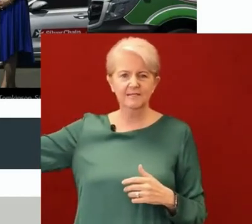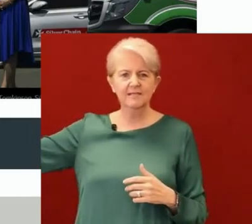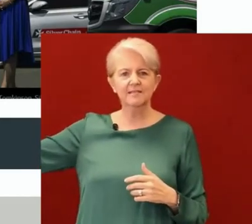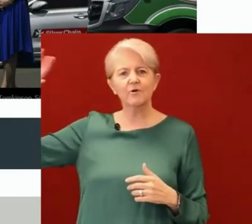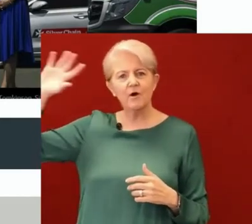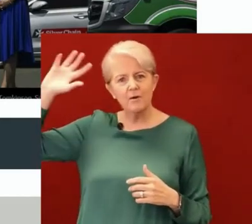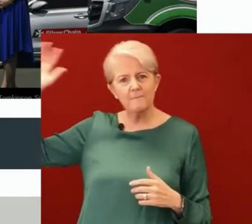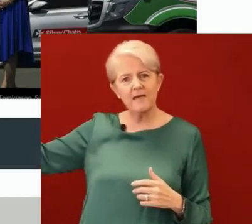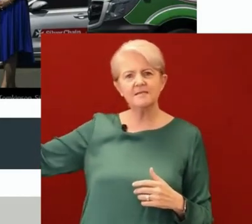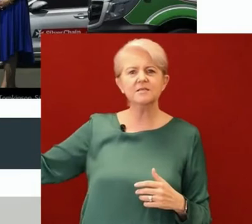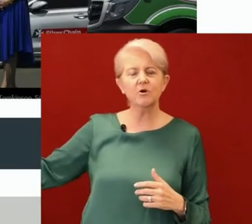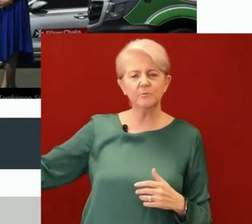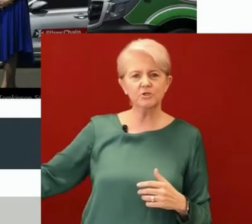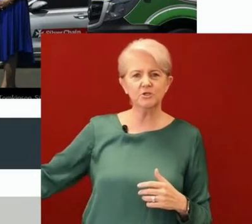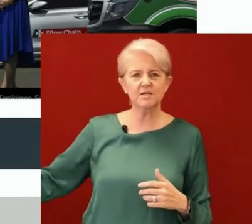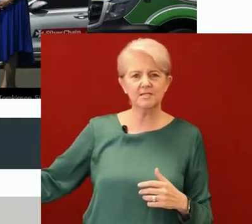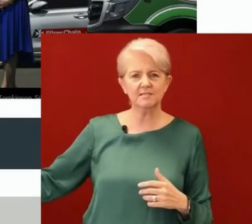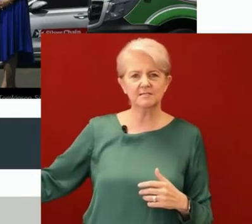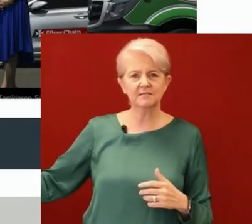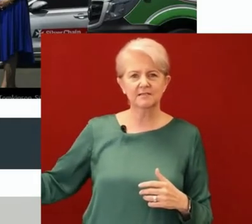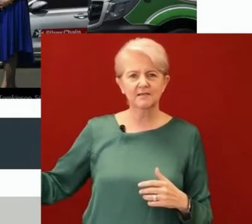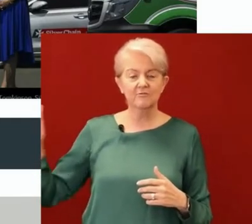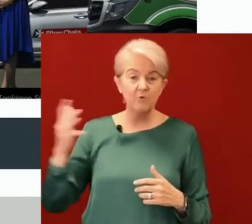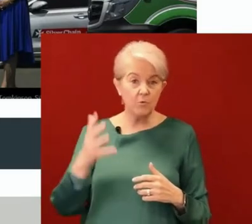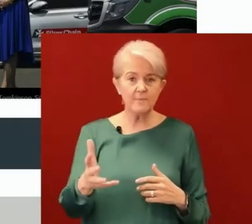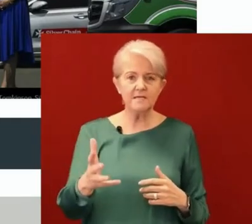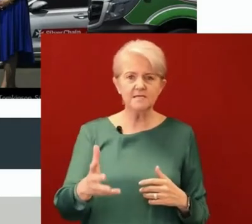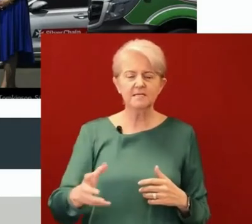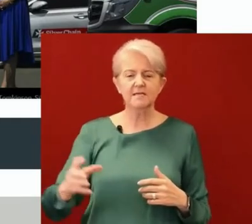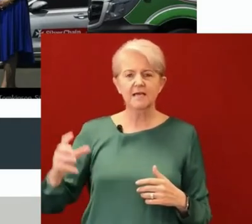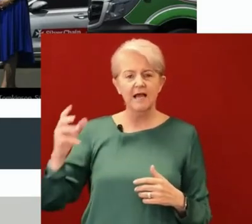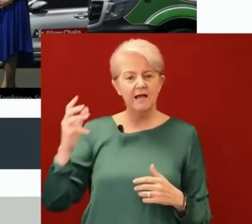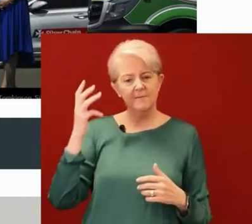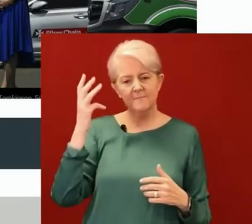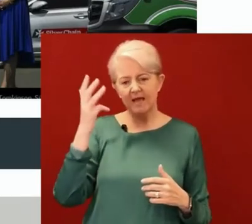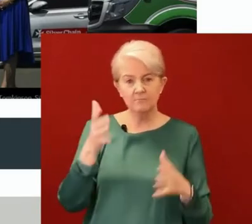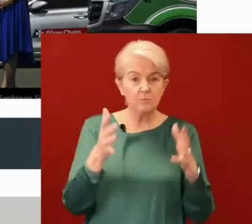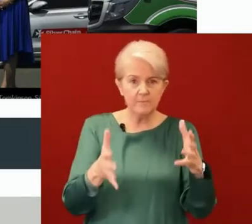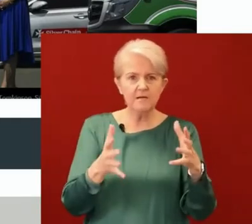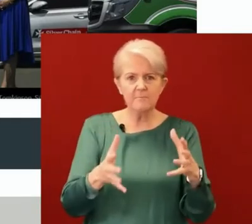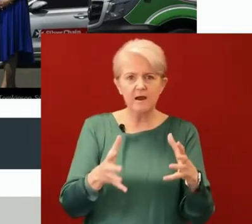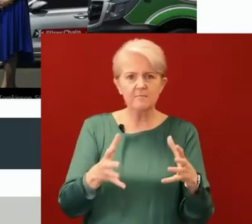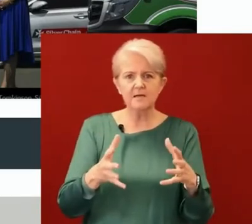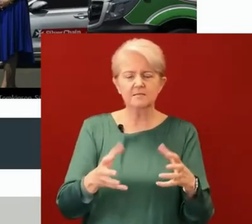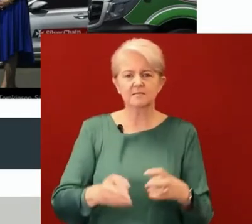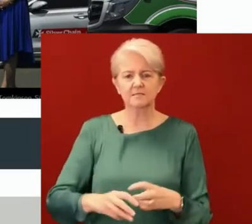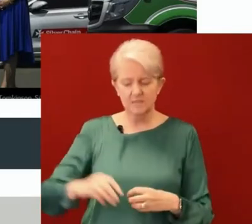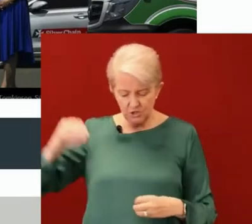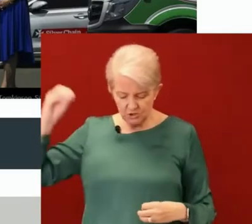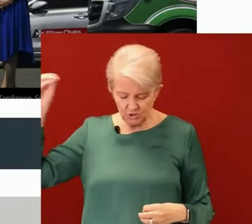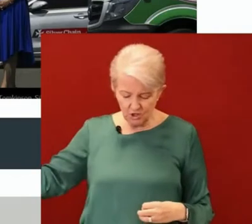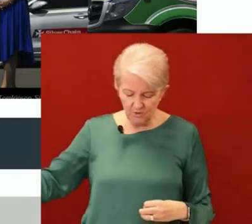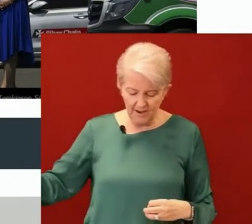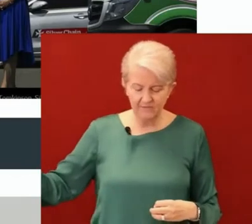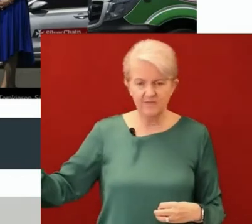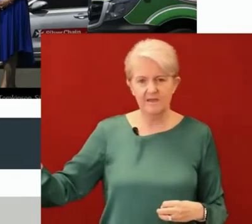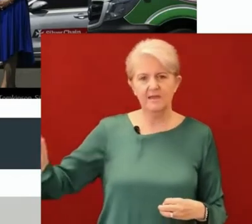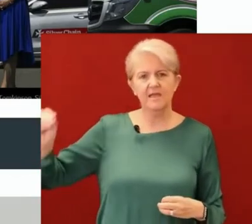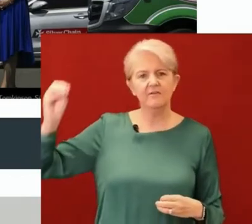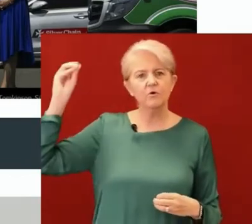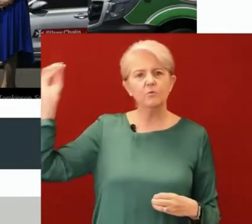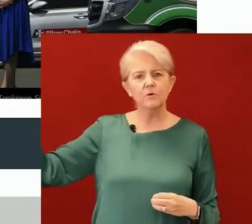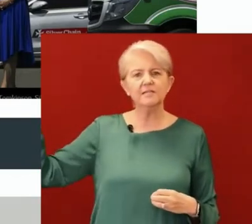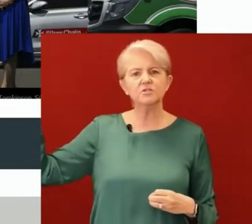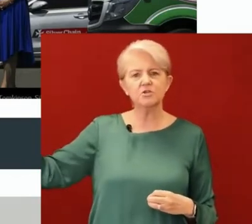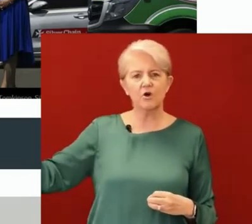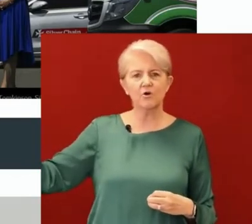there. There are amazing opportunities for women and women in paramedicine to go out there